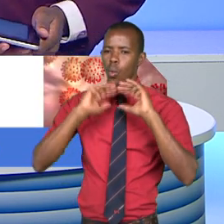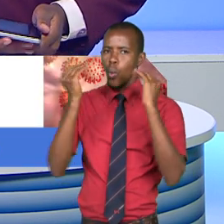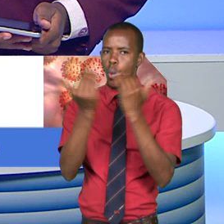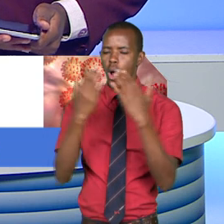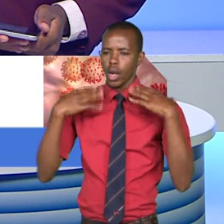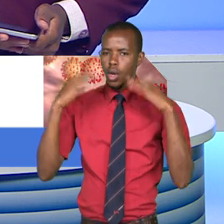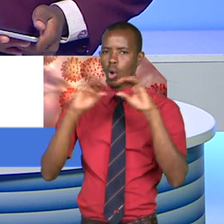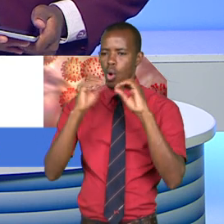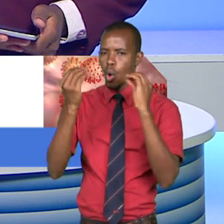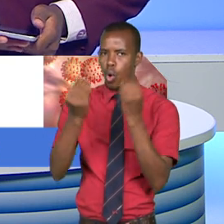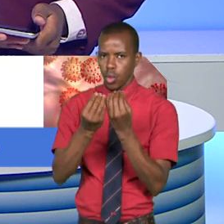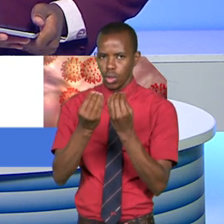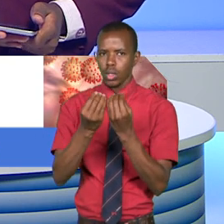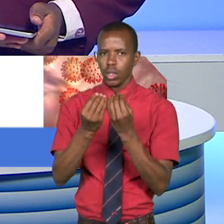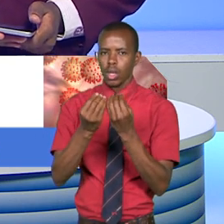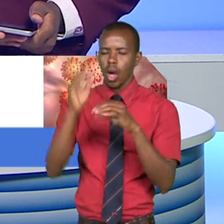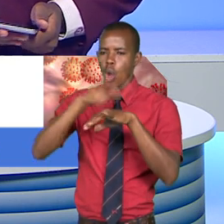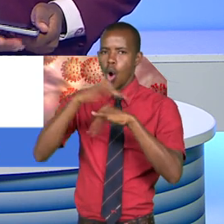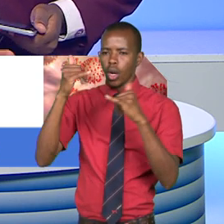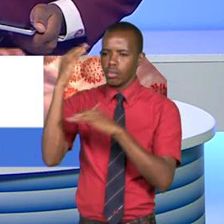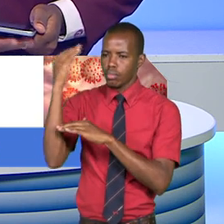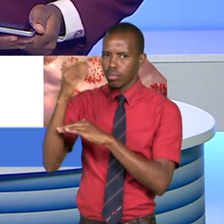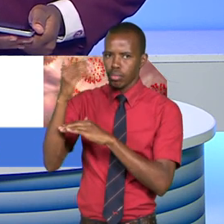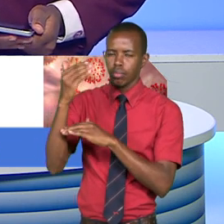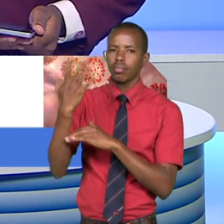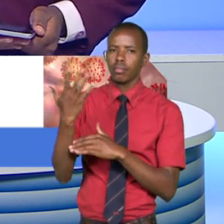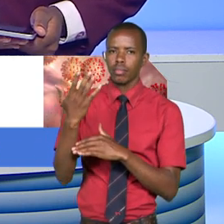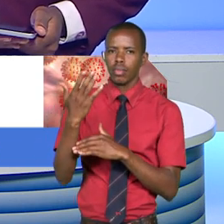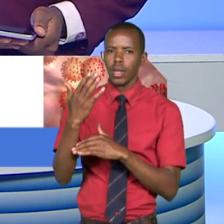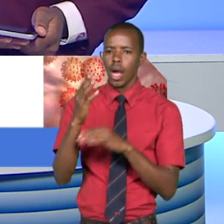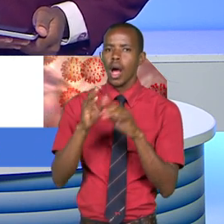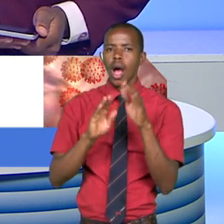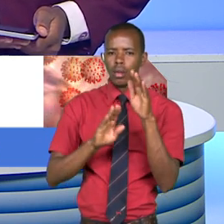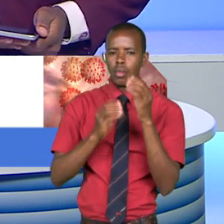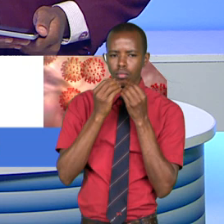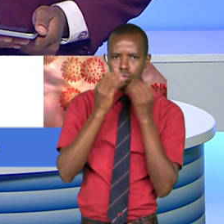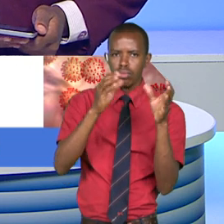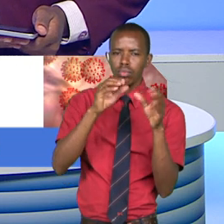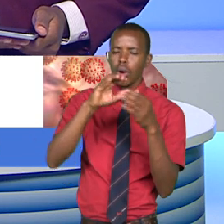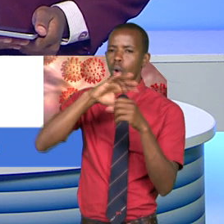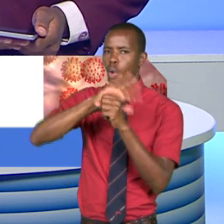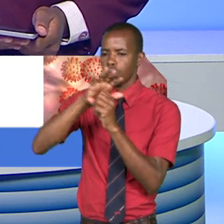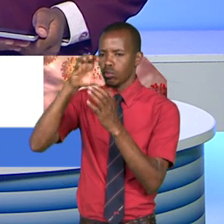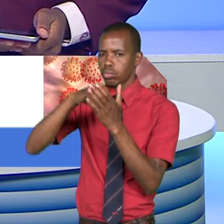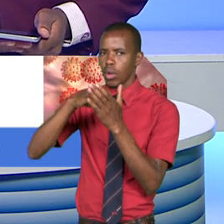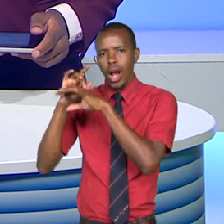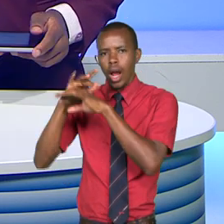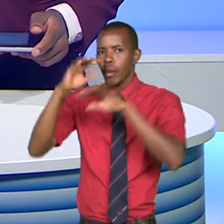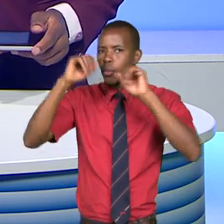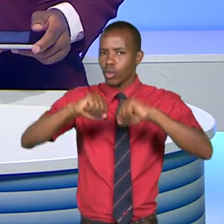branch, Hans Kluge, has given an online press briefing from Athens with an update on the situation of the COVID-19 pandemic in the